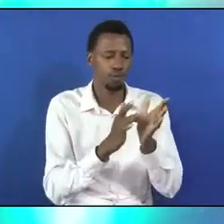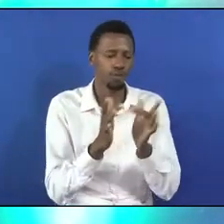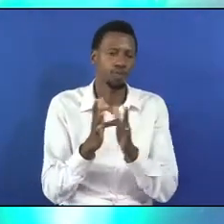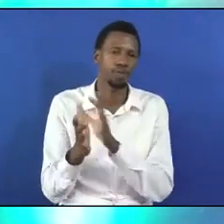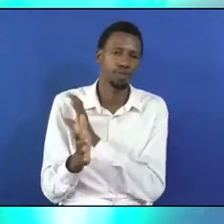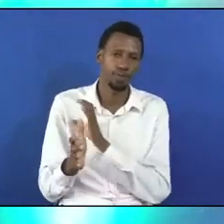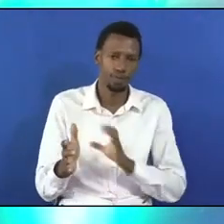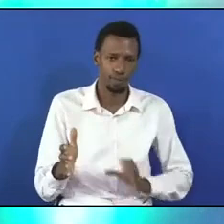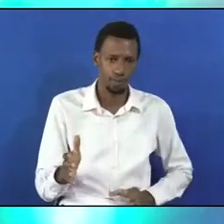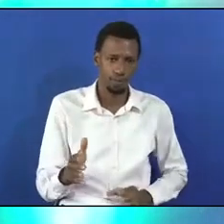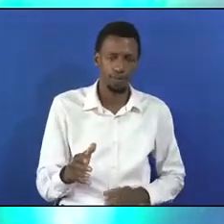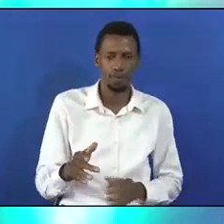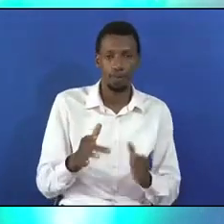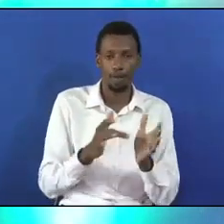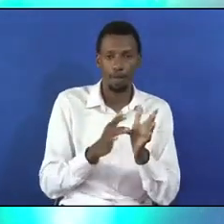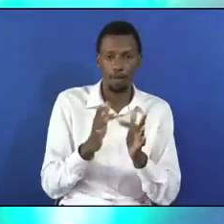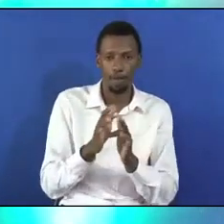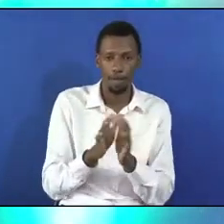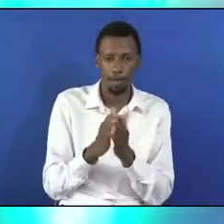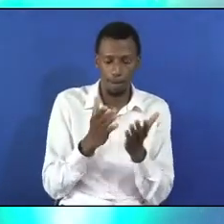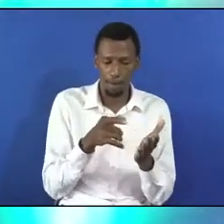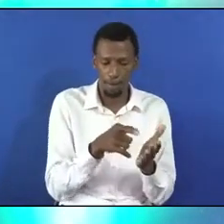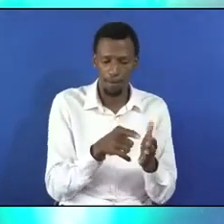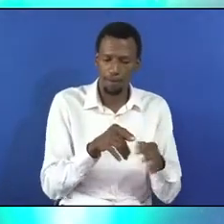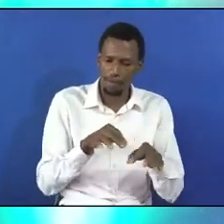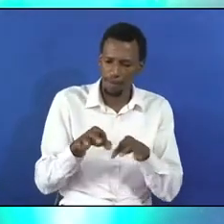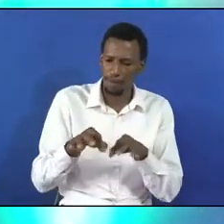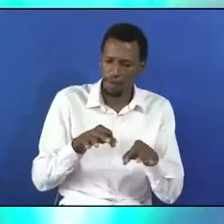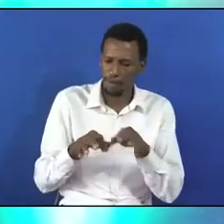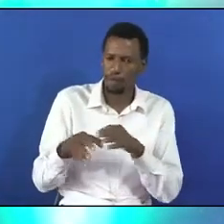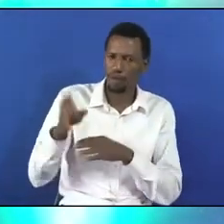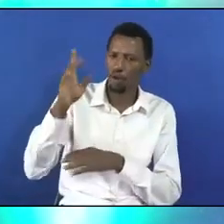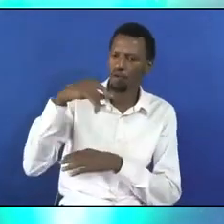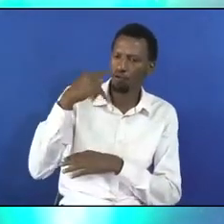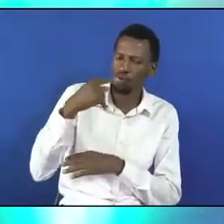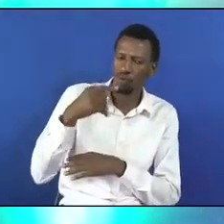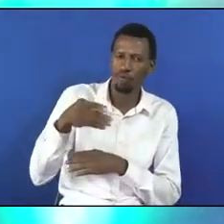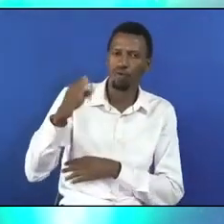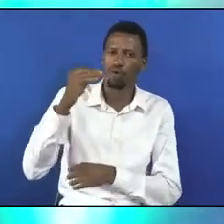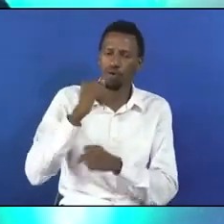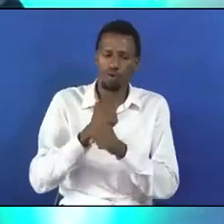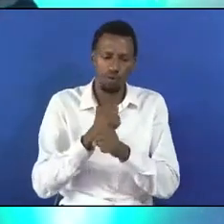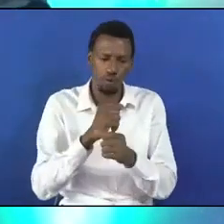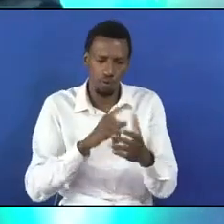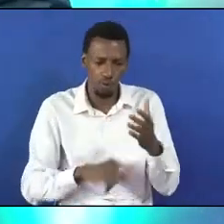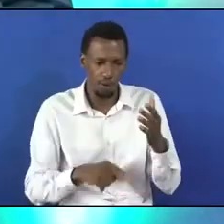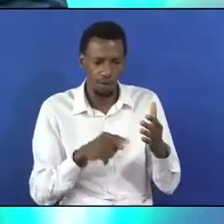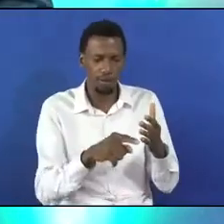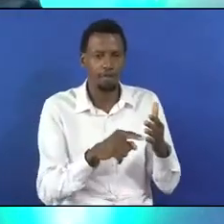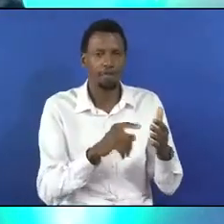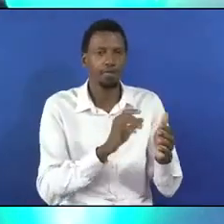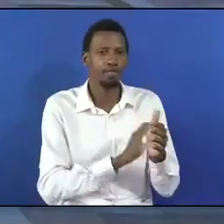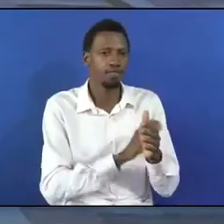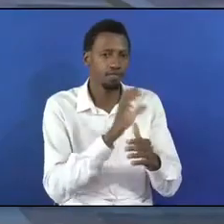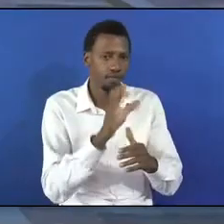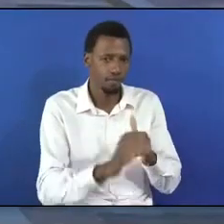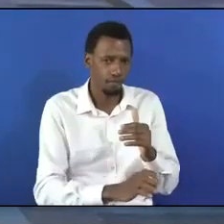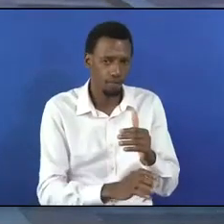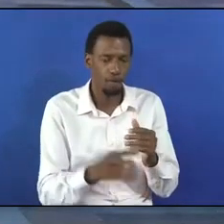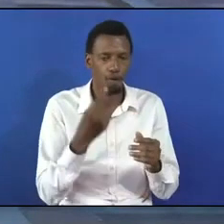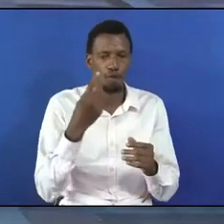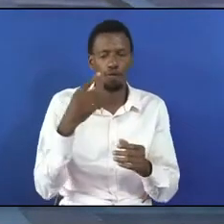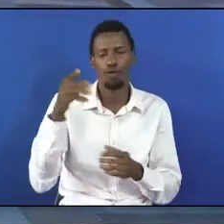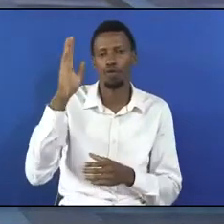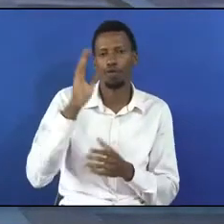And the Bible gives who God is and what he does. It is a curriculum vitae of God.